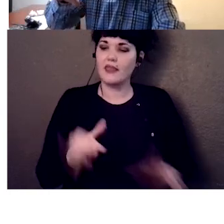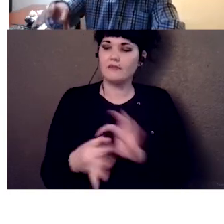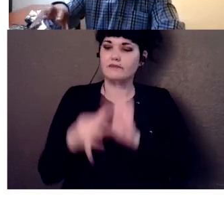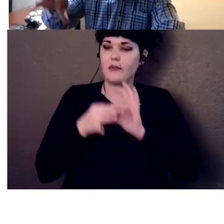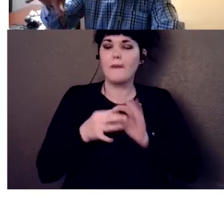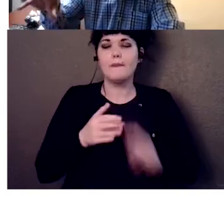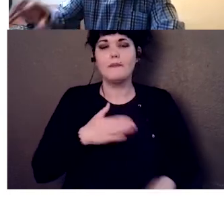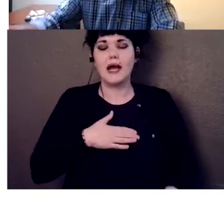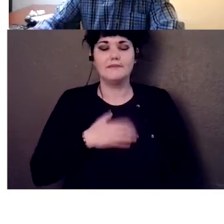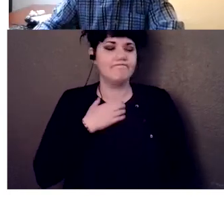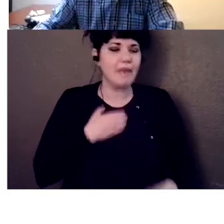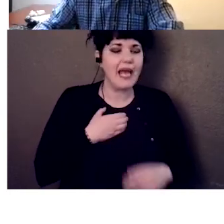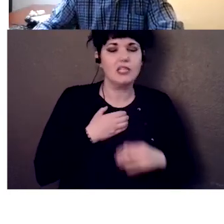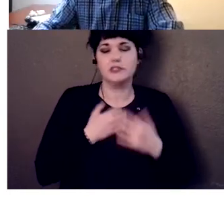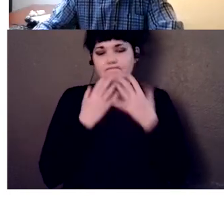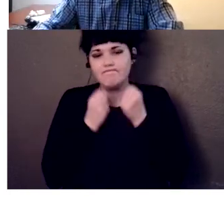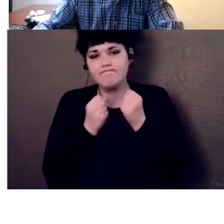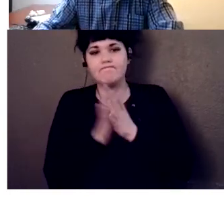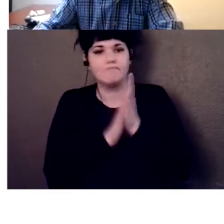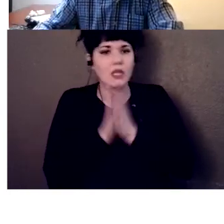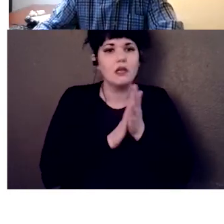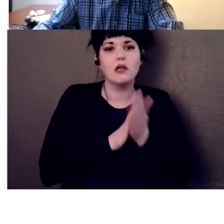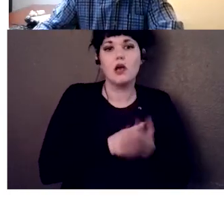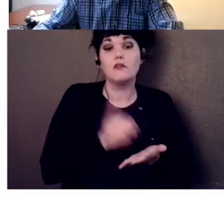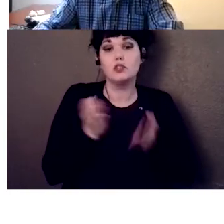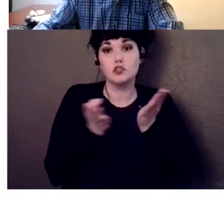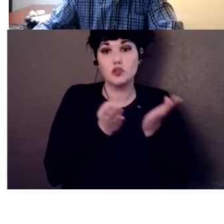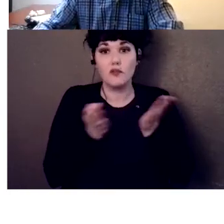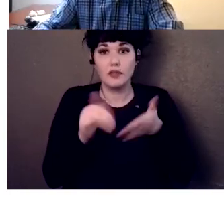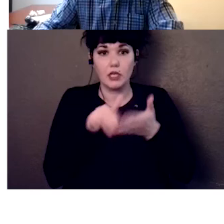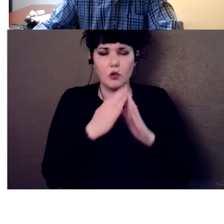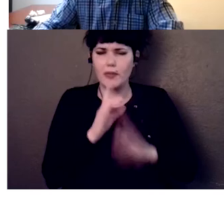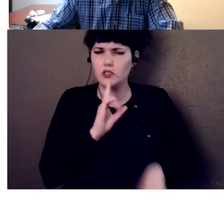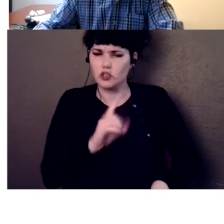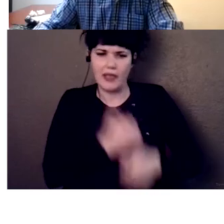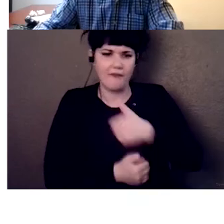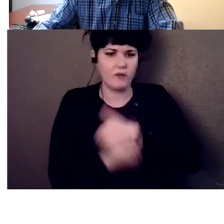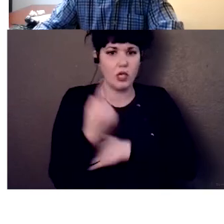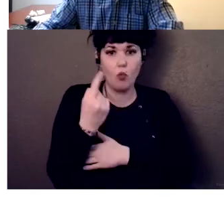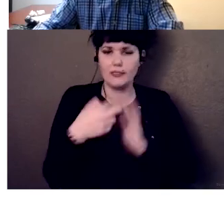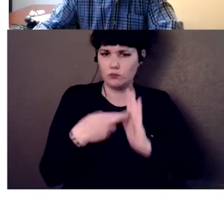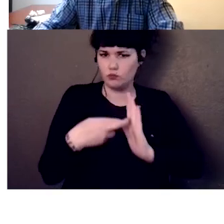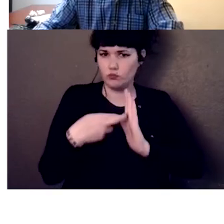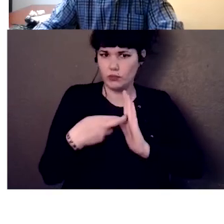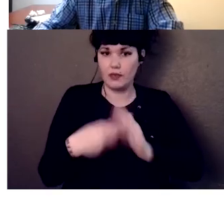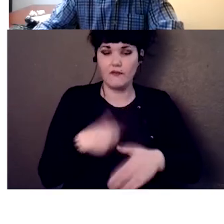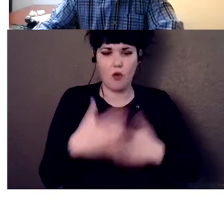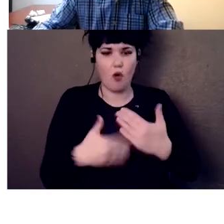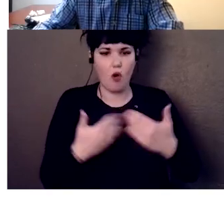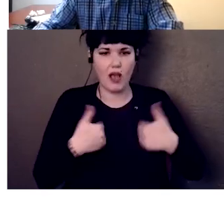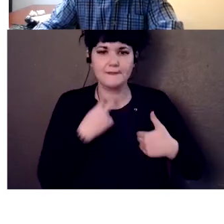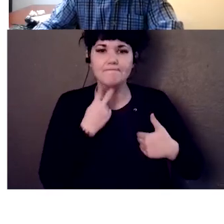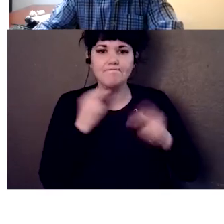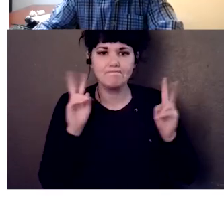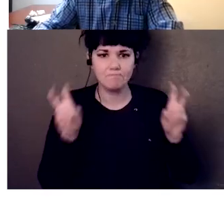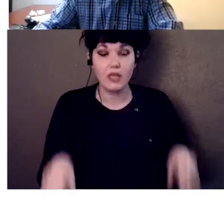that everyone is being advocated for and is being spoken on behalf of. So with